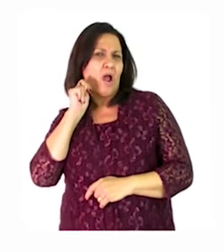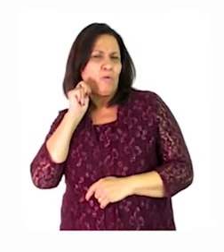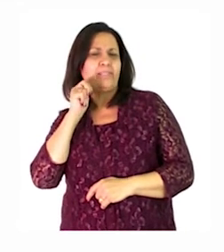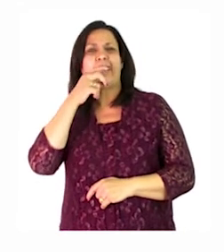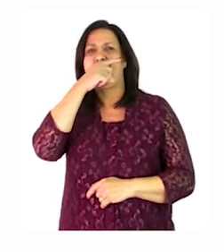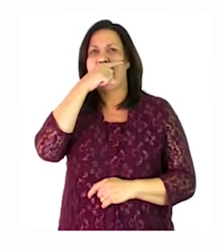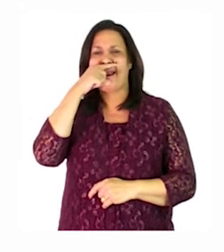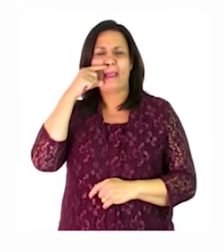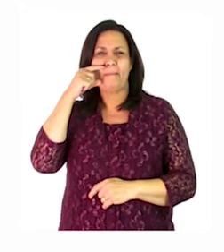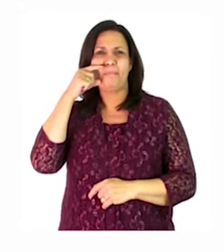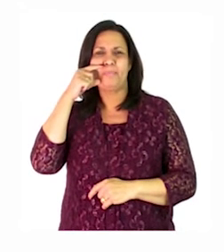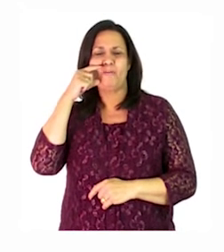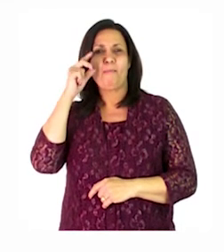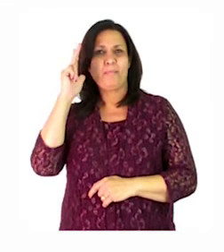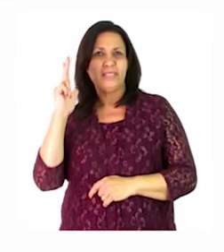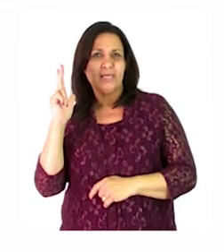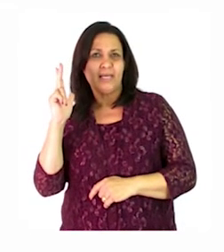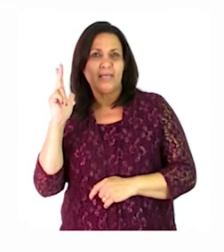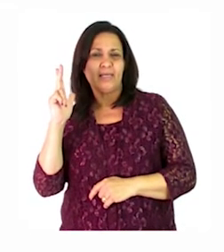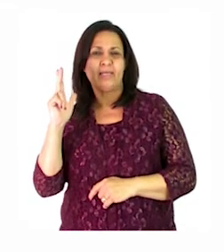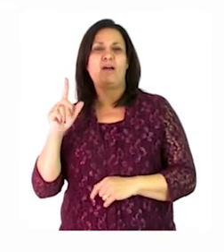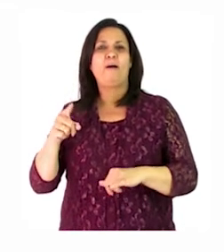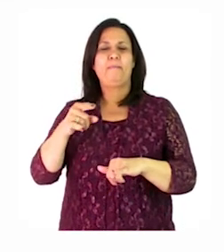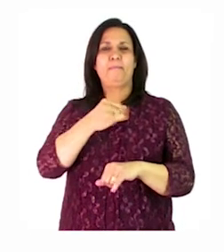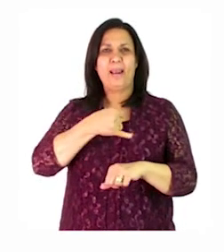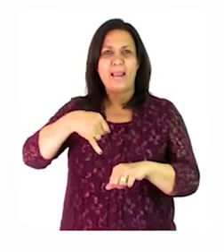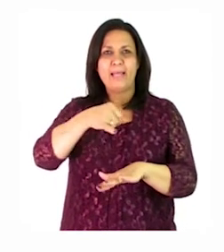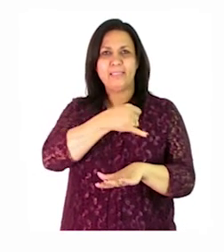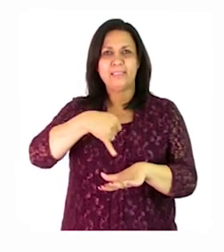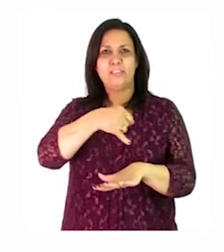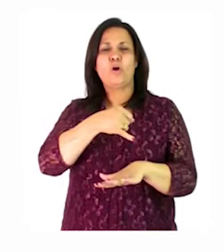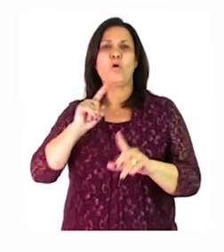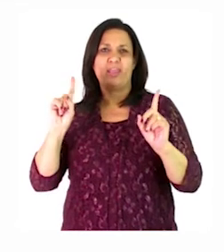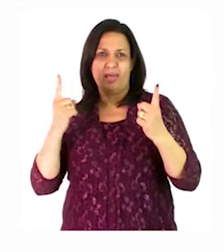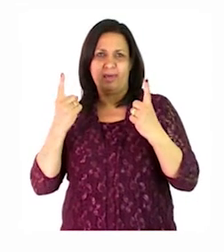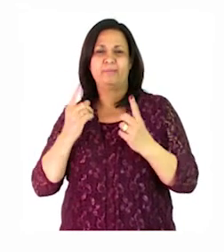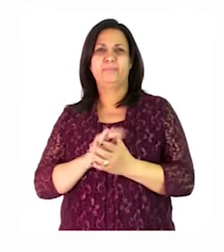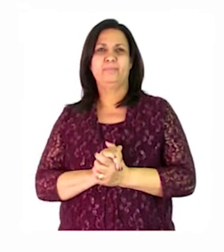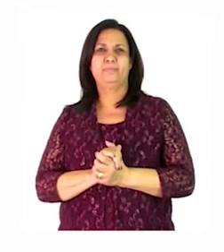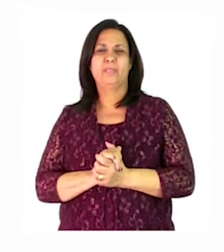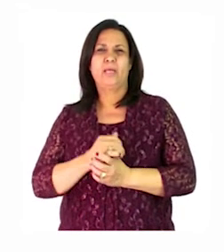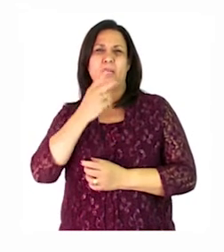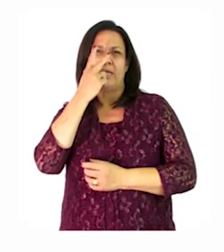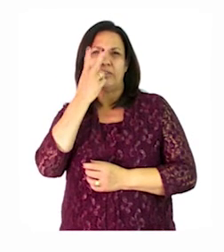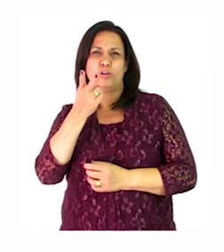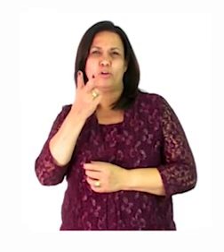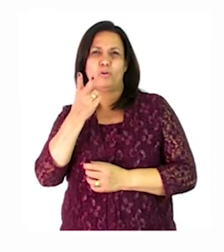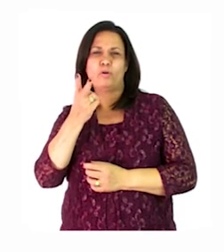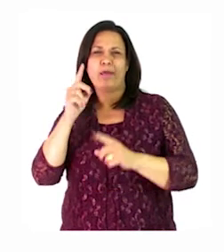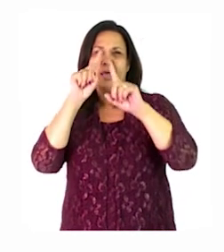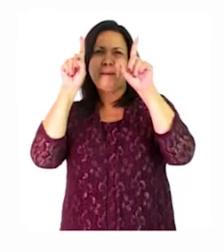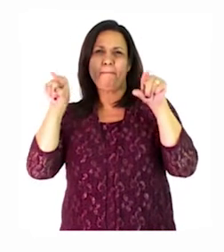name of person, place, or thing. Now let's look at the